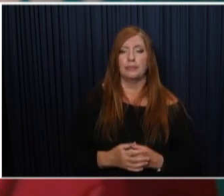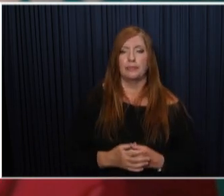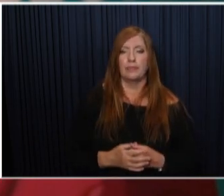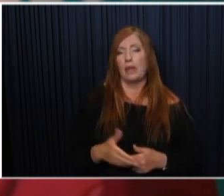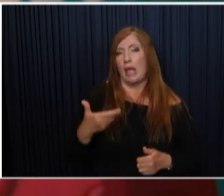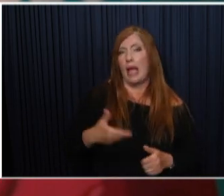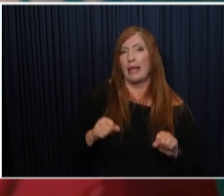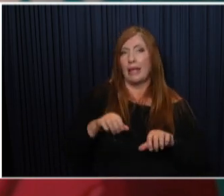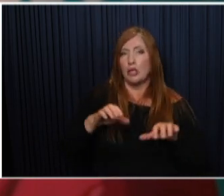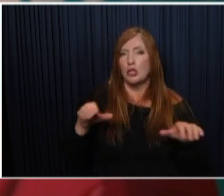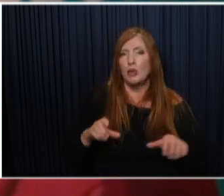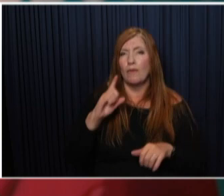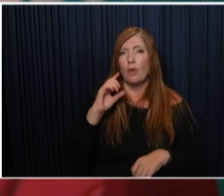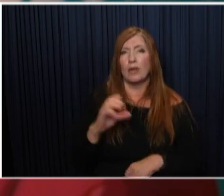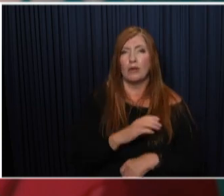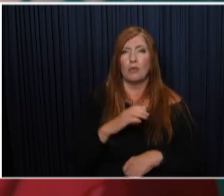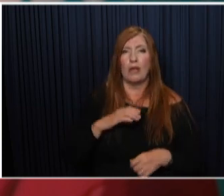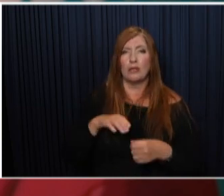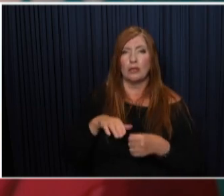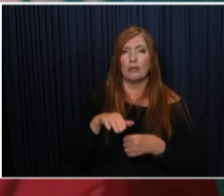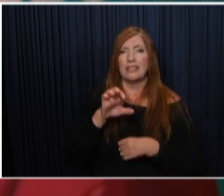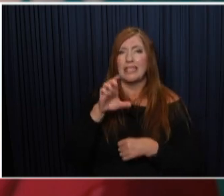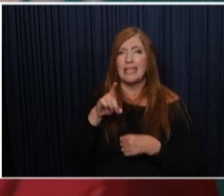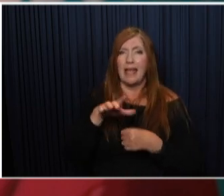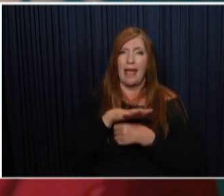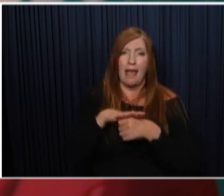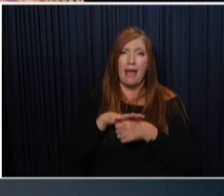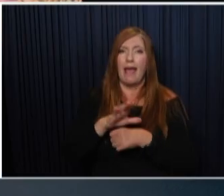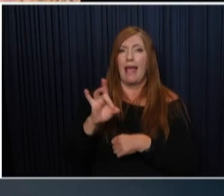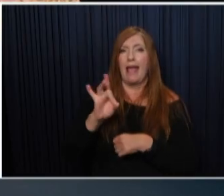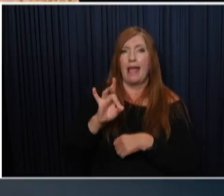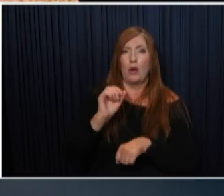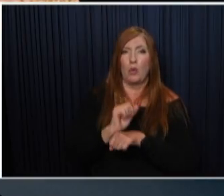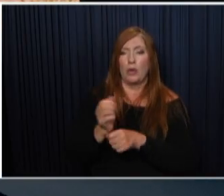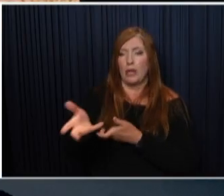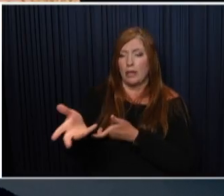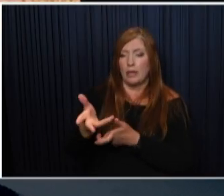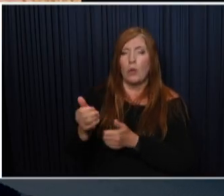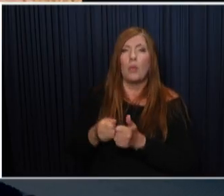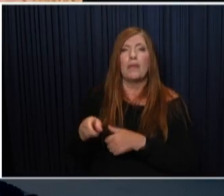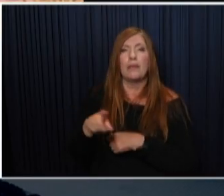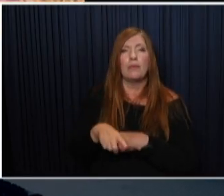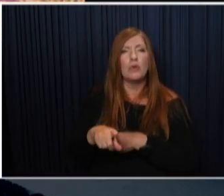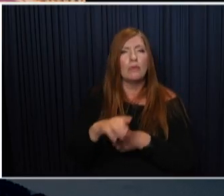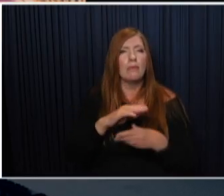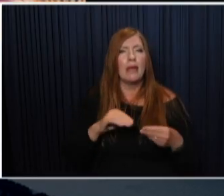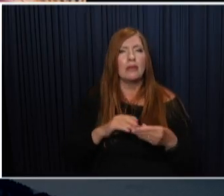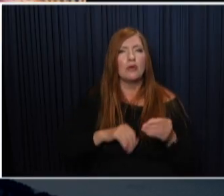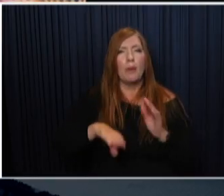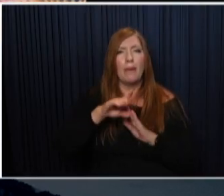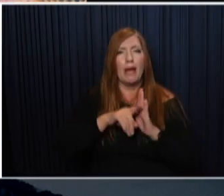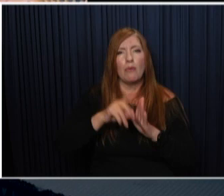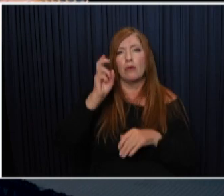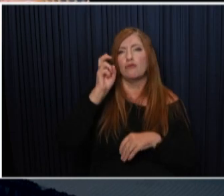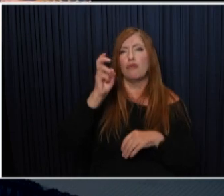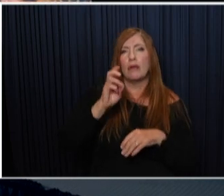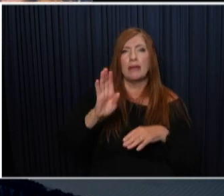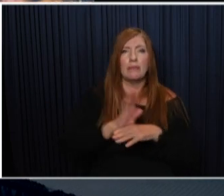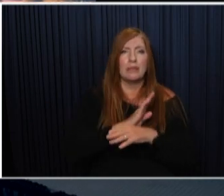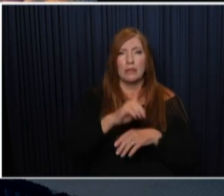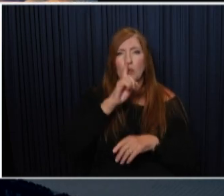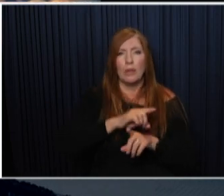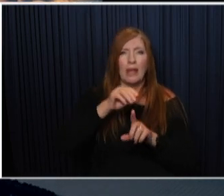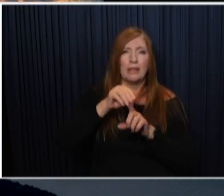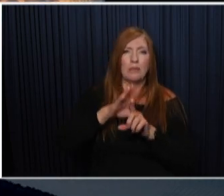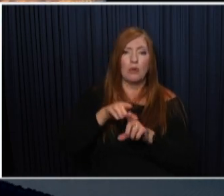can do this for Congressional District 8, working with them. Okay. And you mentioned that your background in the trucking industry has really exposed you